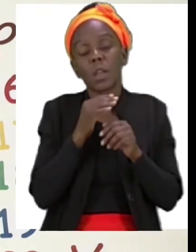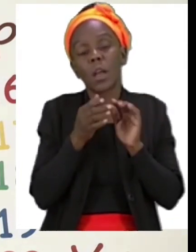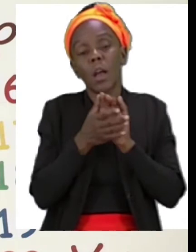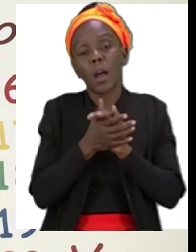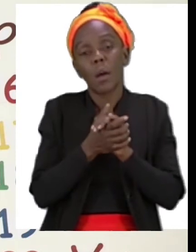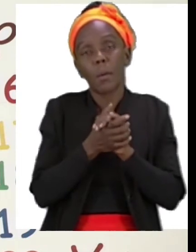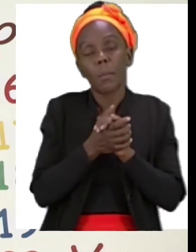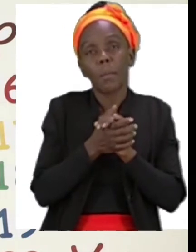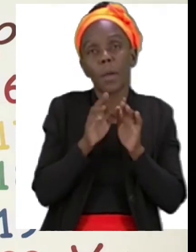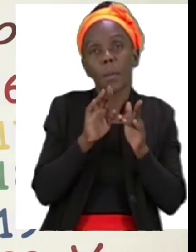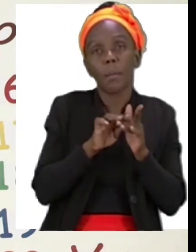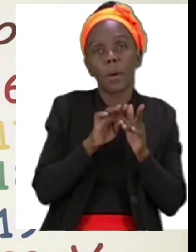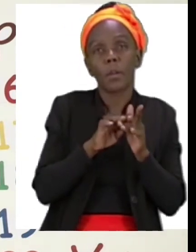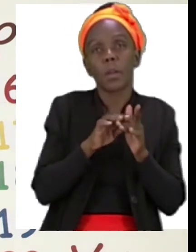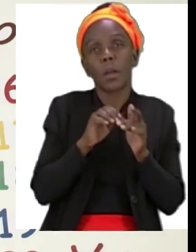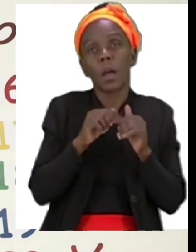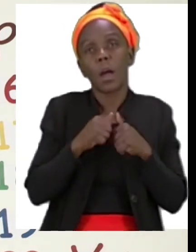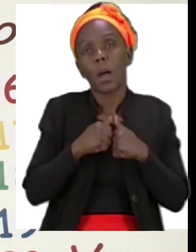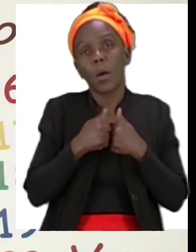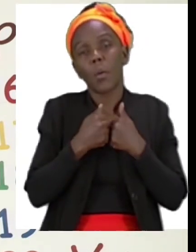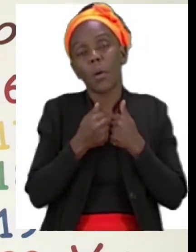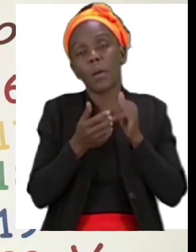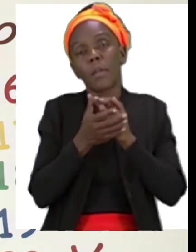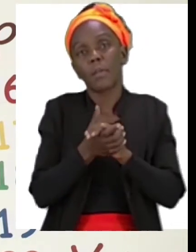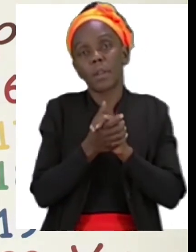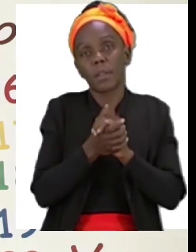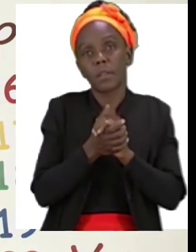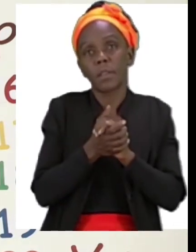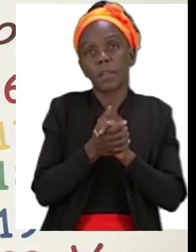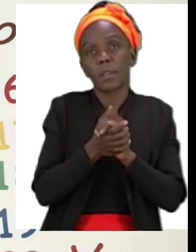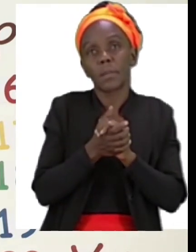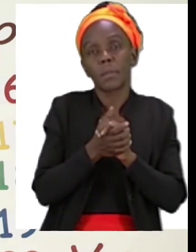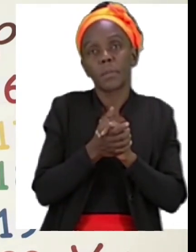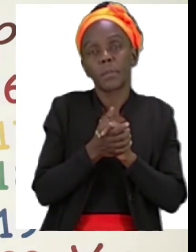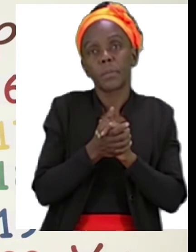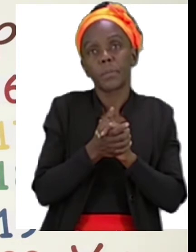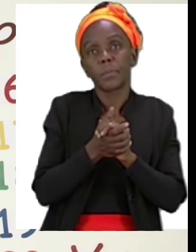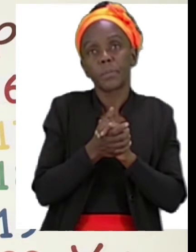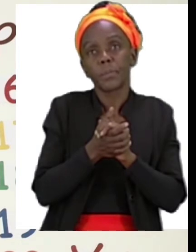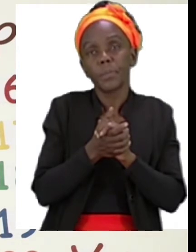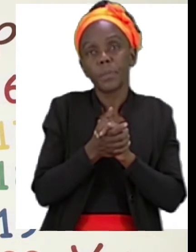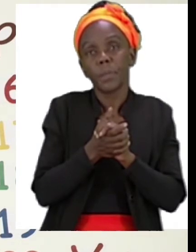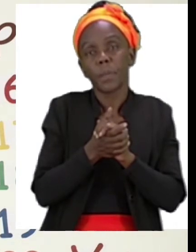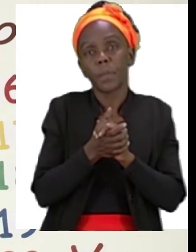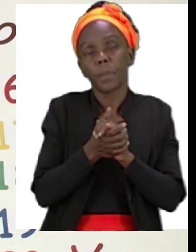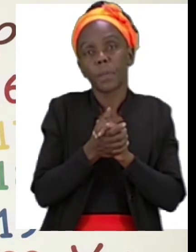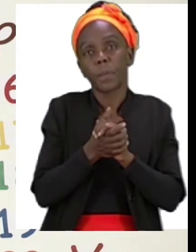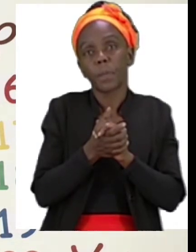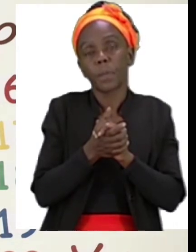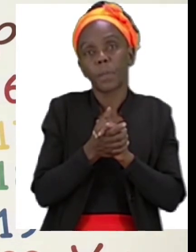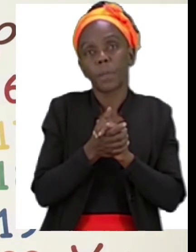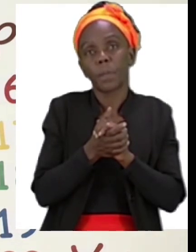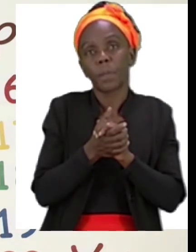my friend's name is Wendy. And then I put a full stop. The next thing we talked about is